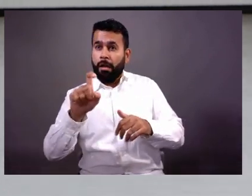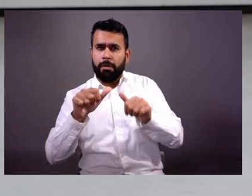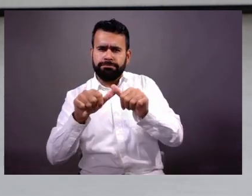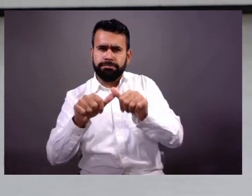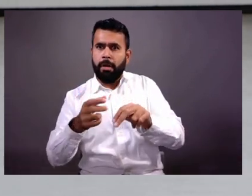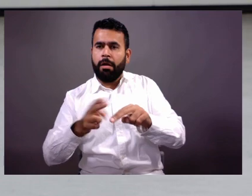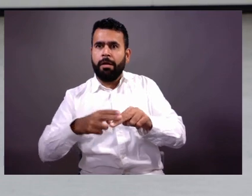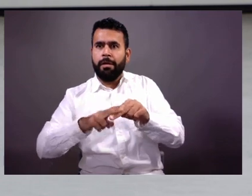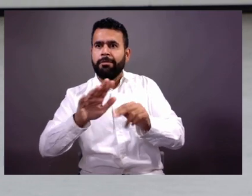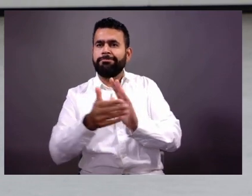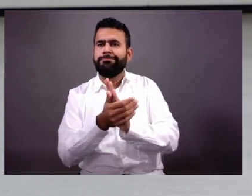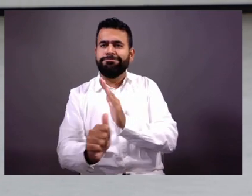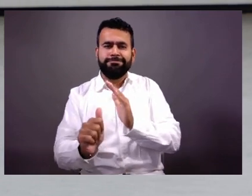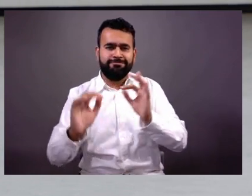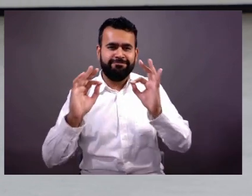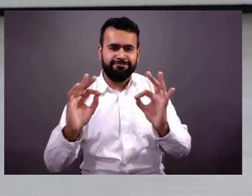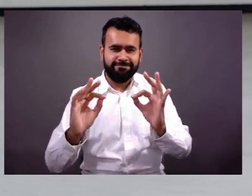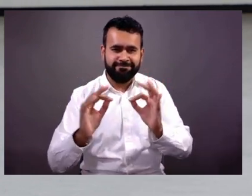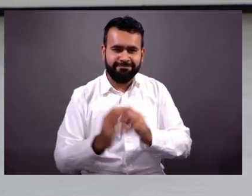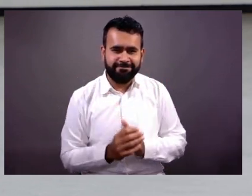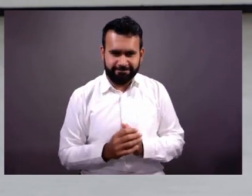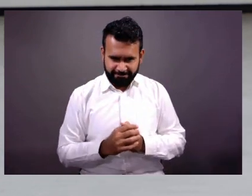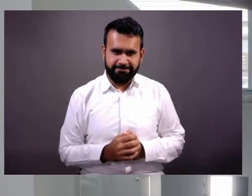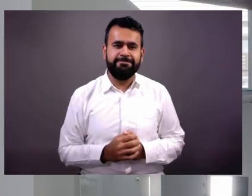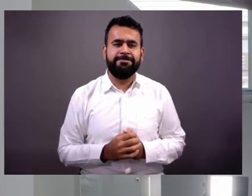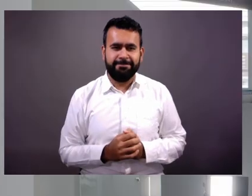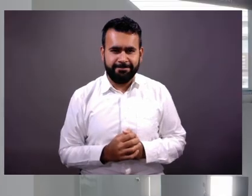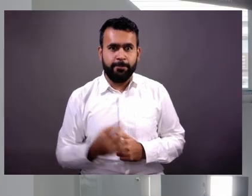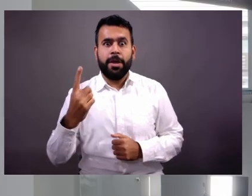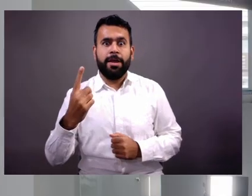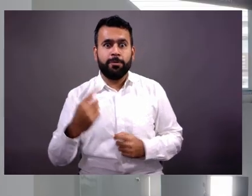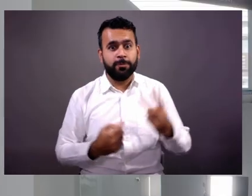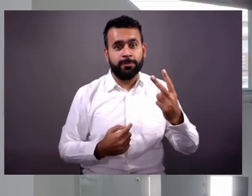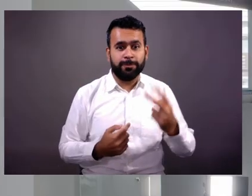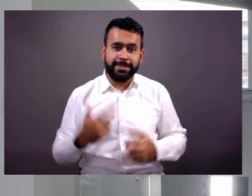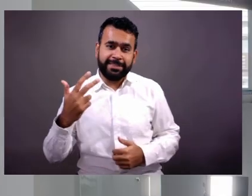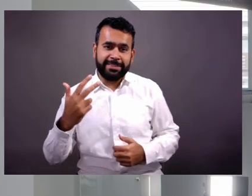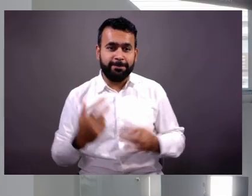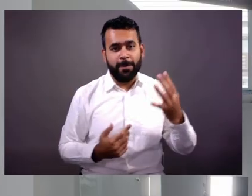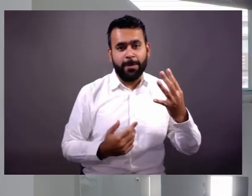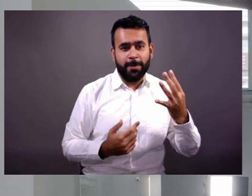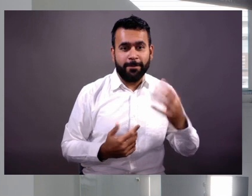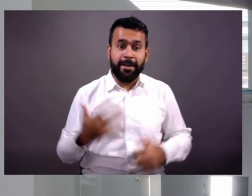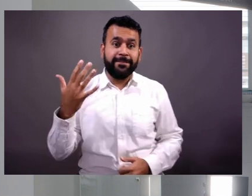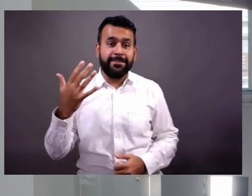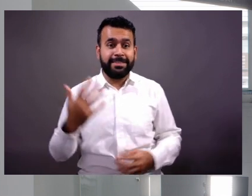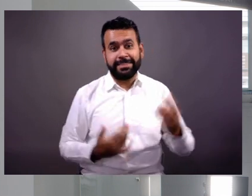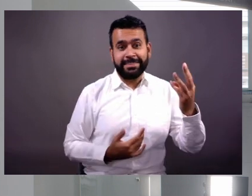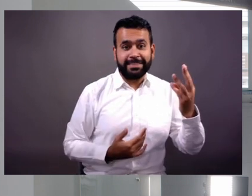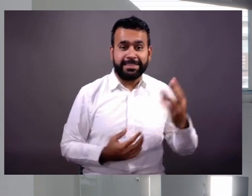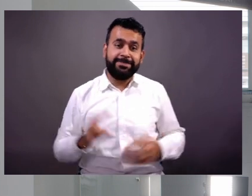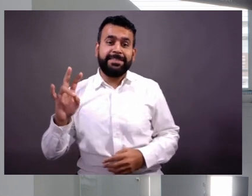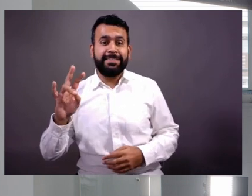the other foot. Then continue the video. 1, 2, 3 and